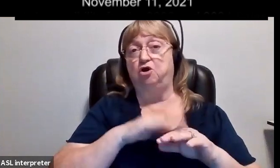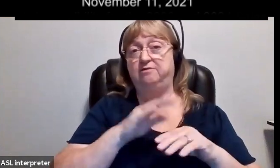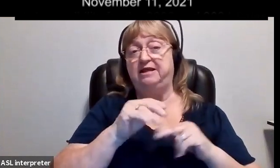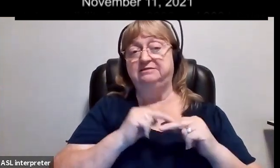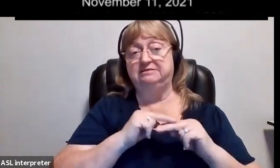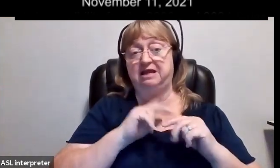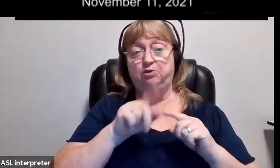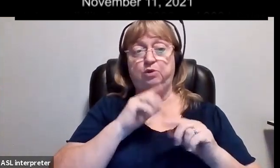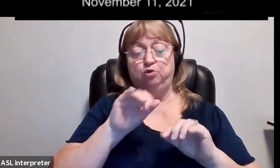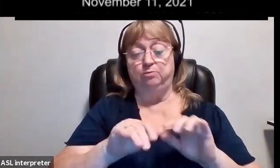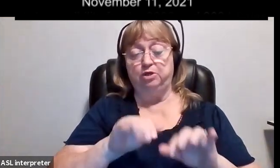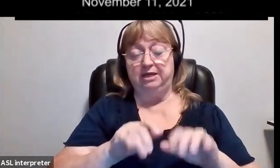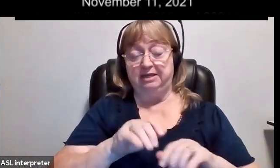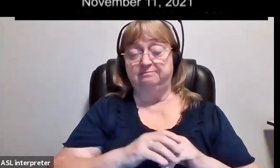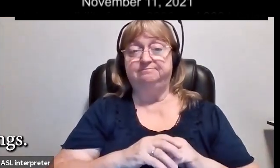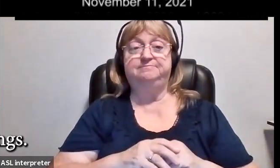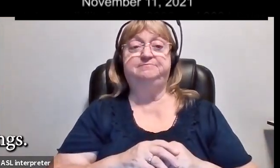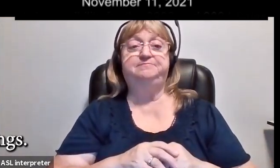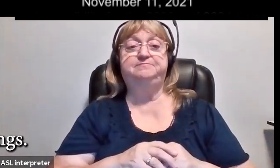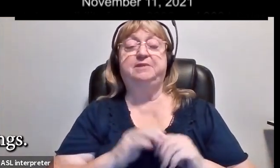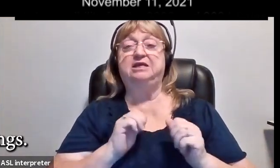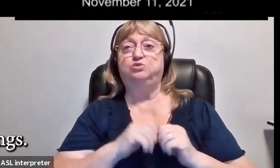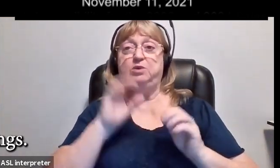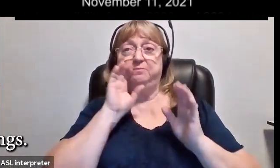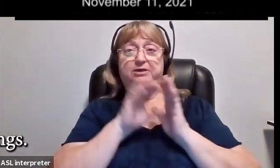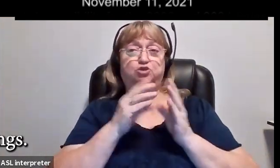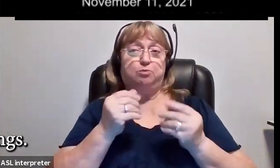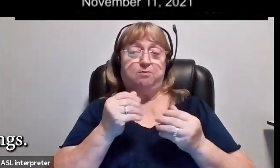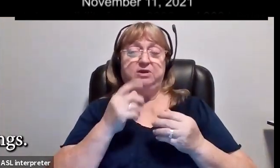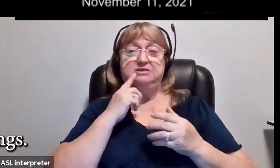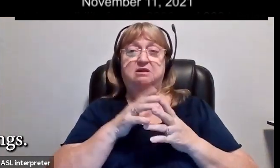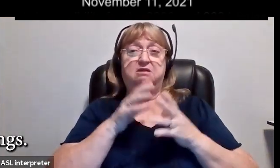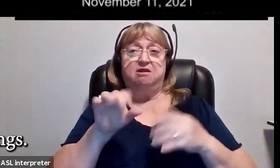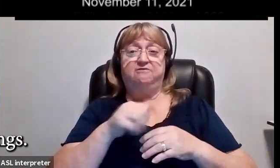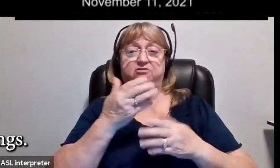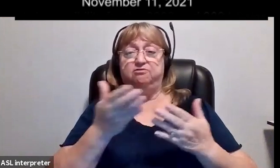in. It's with picture properties and a bunch of other things.